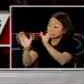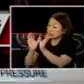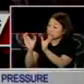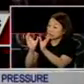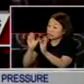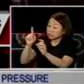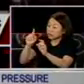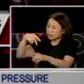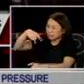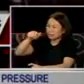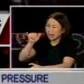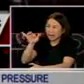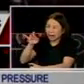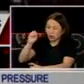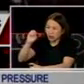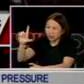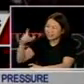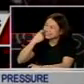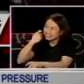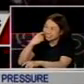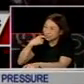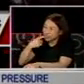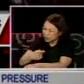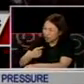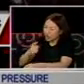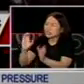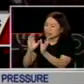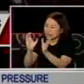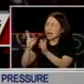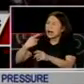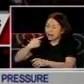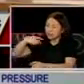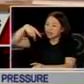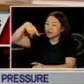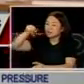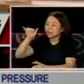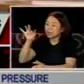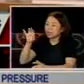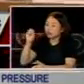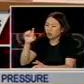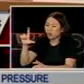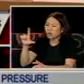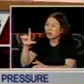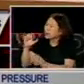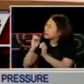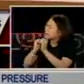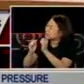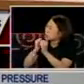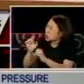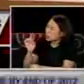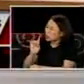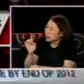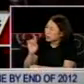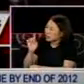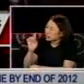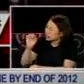appearing in the payroll. Hindi ba? Yes, Your Honor. Do you recall exactly